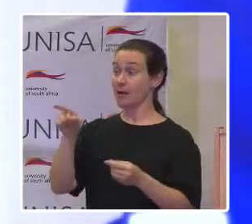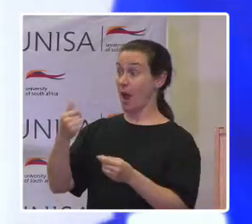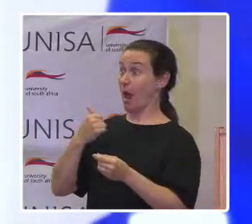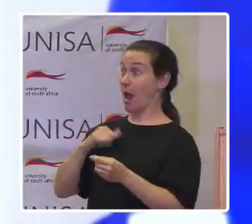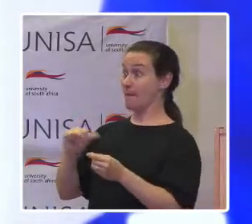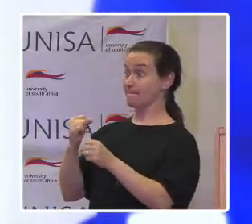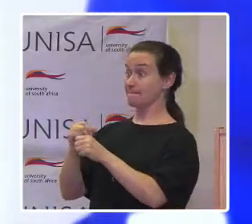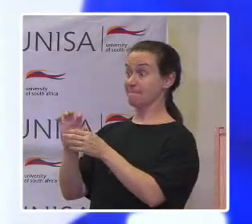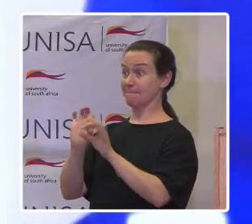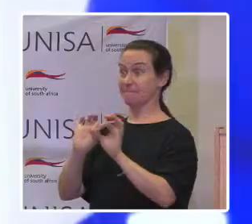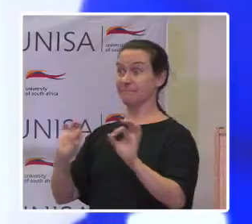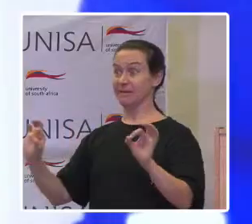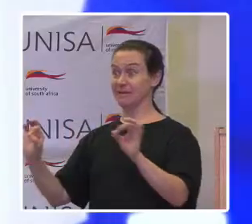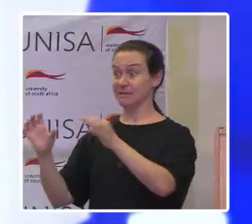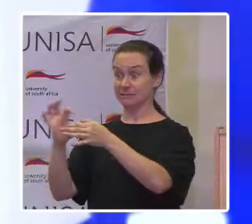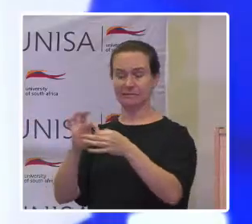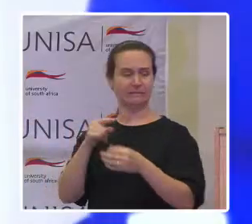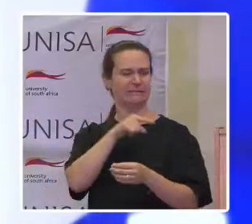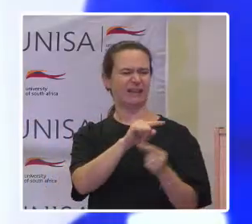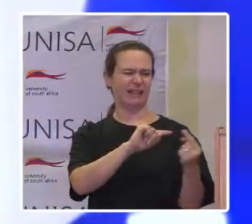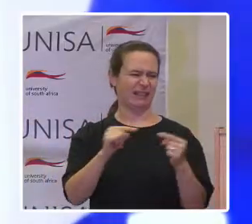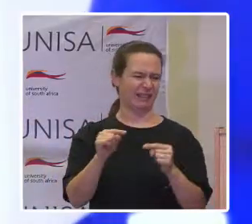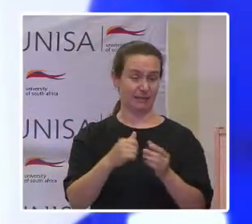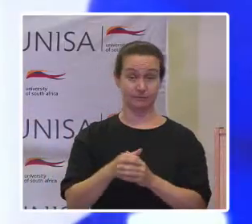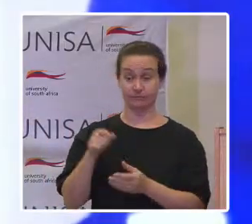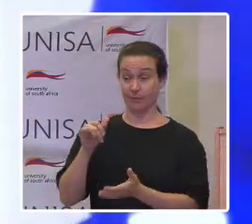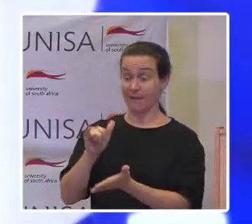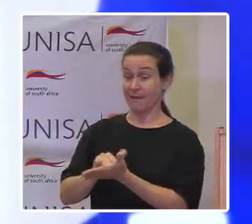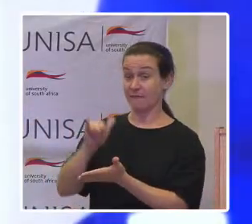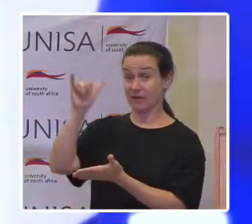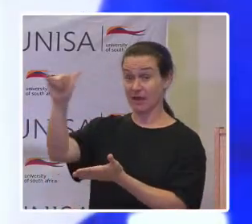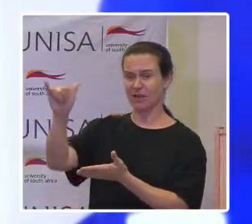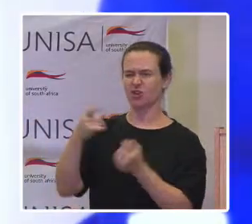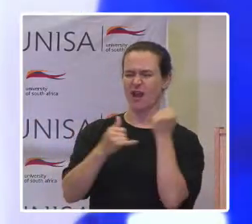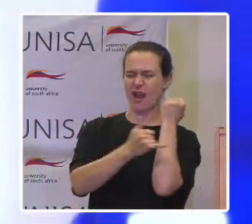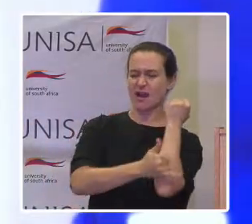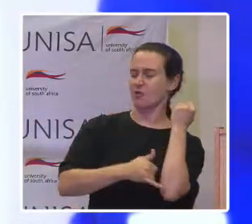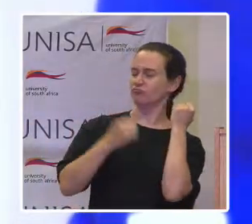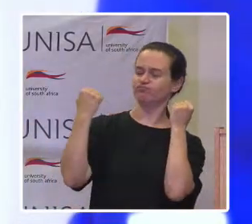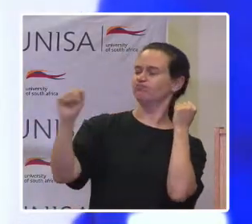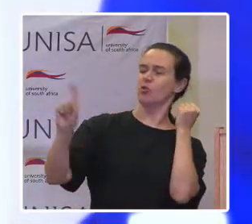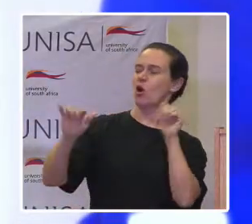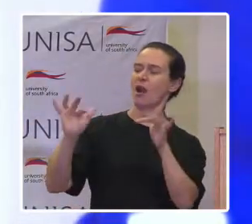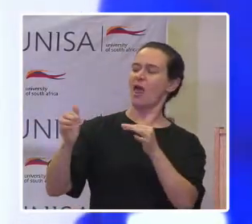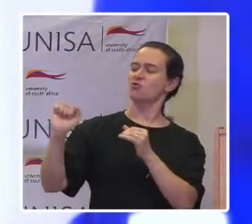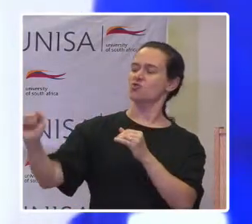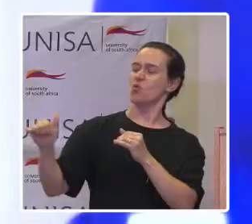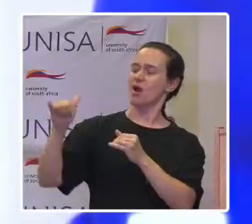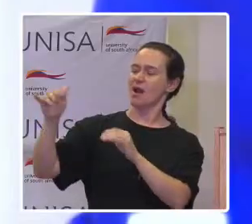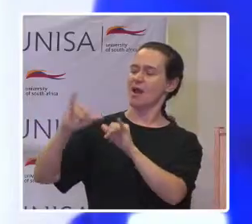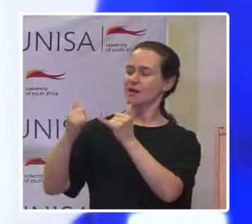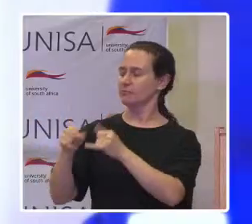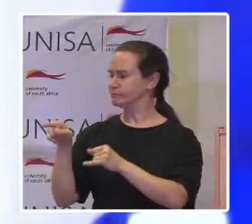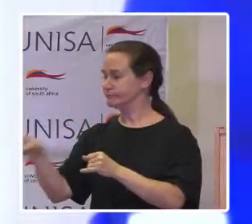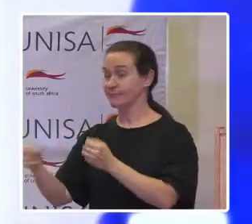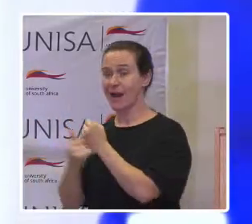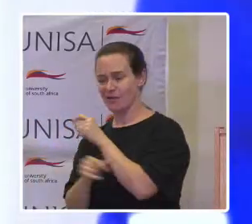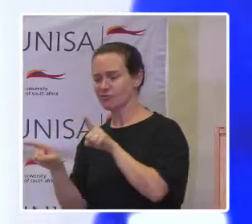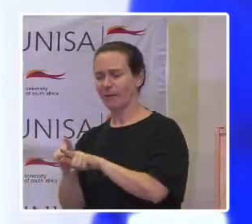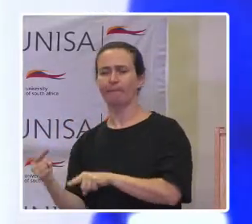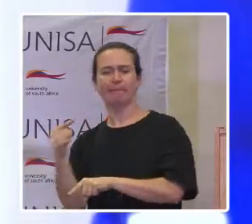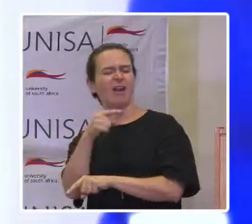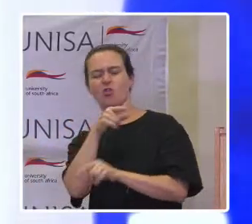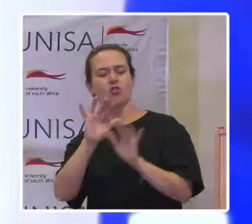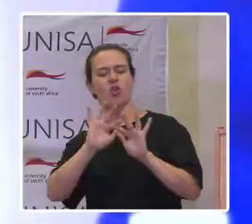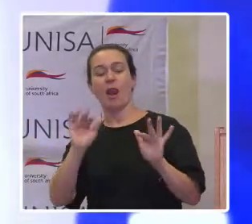then we see it at an aviation level, that countries banning each other's airlines, neighboring countries banning their airlines